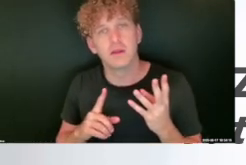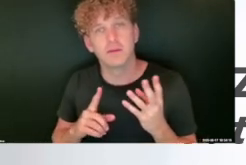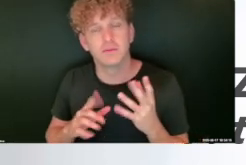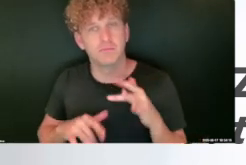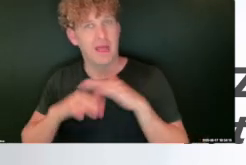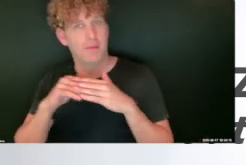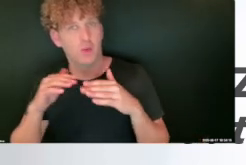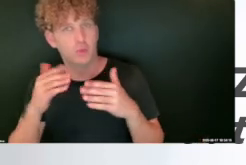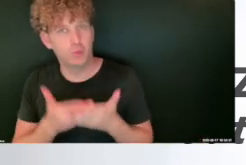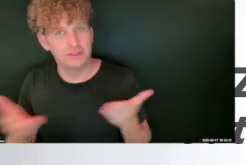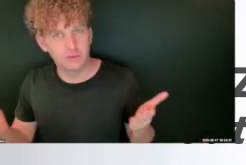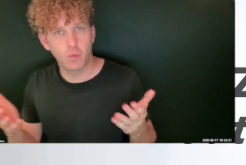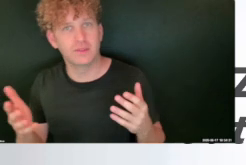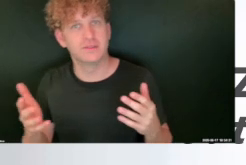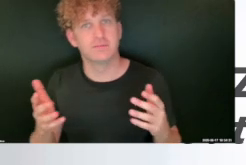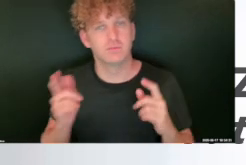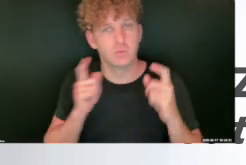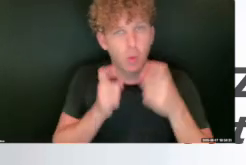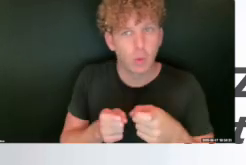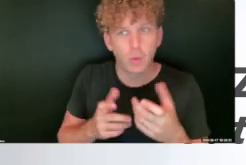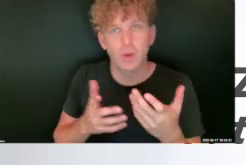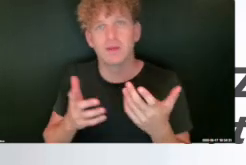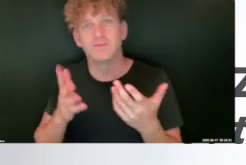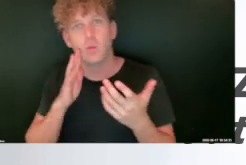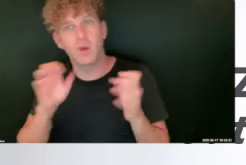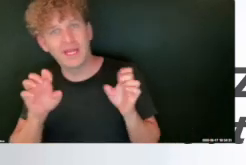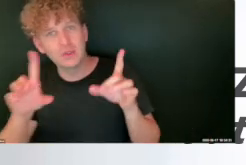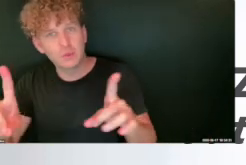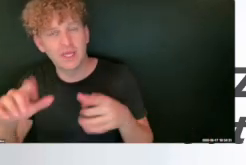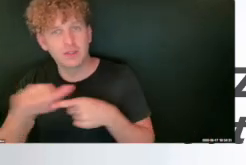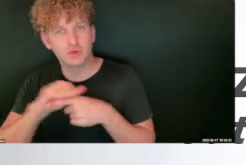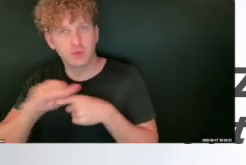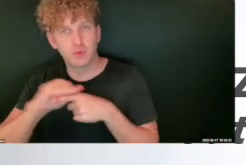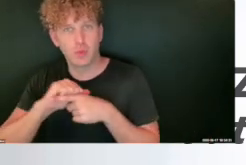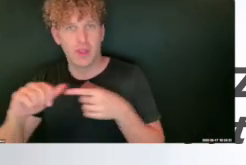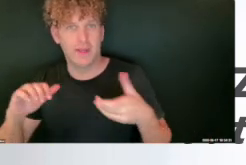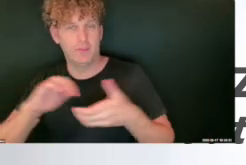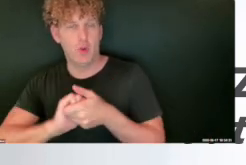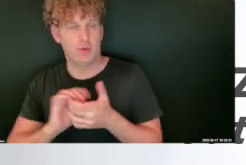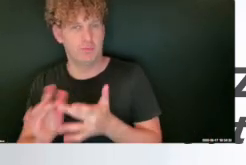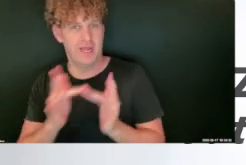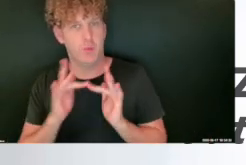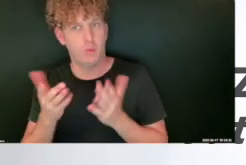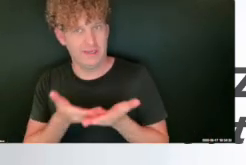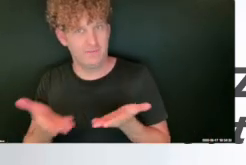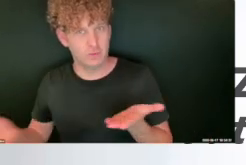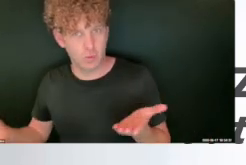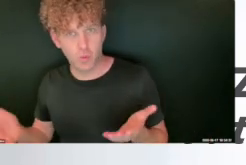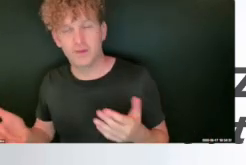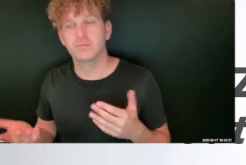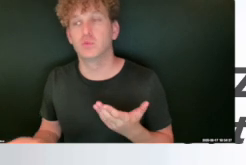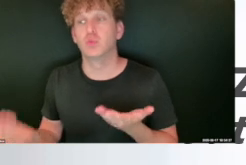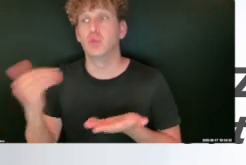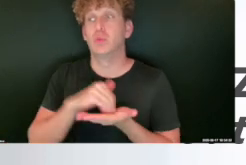B, or repurpose, C, and is considered to be the recommendation of last